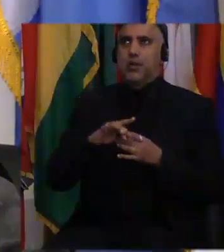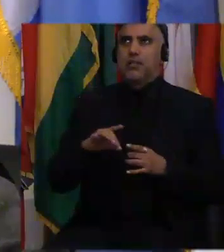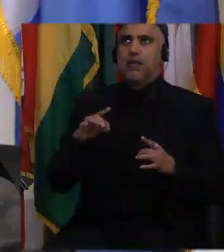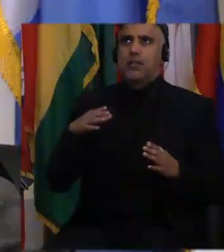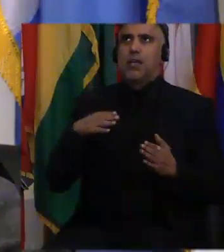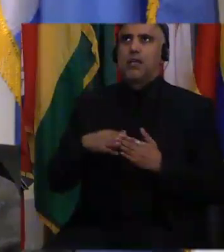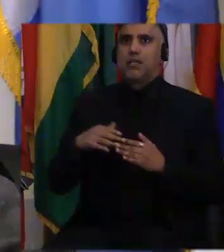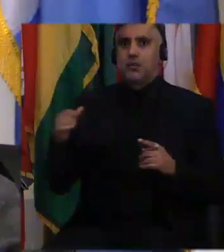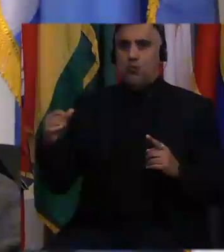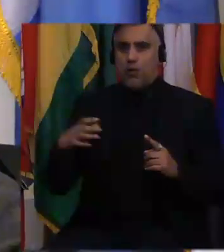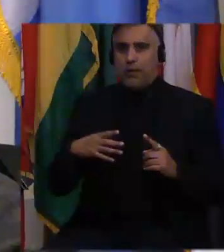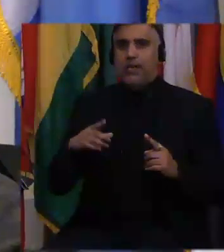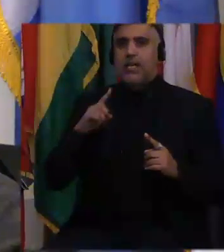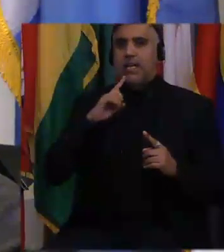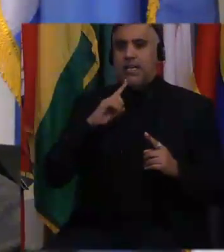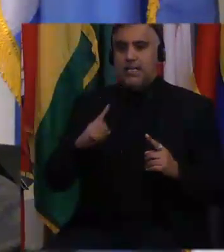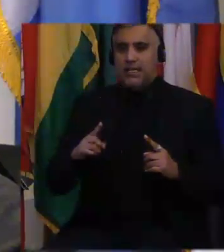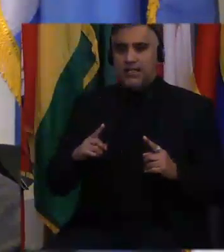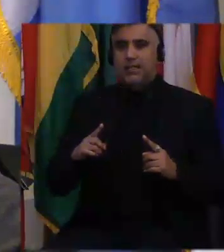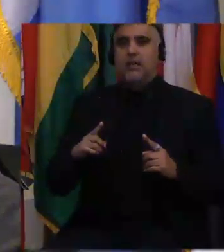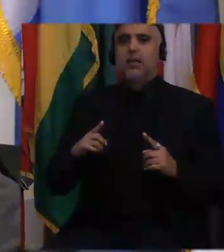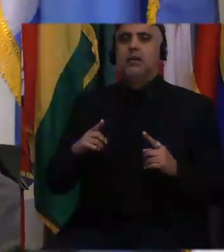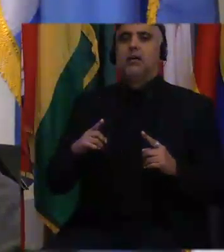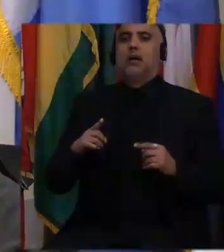gender-based violence against women is